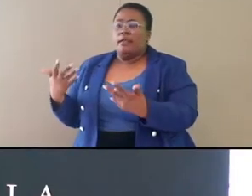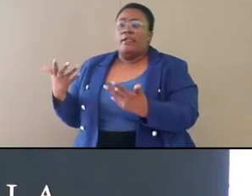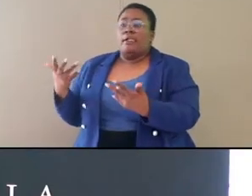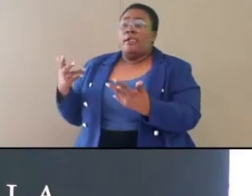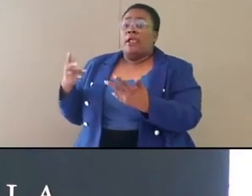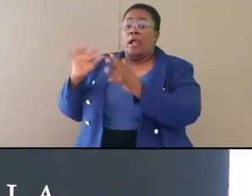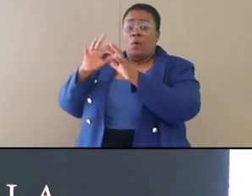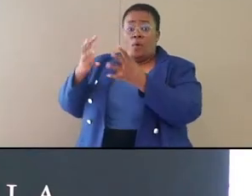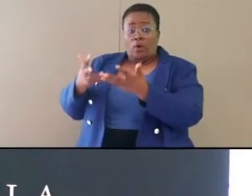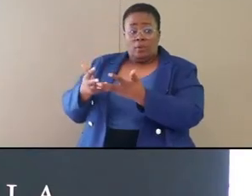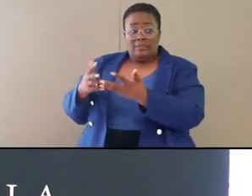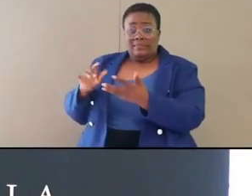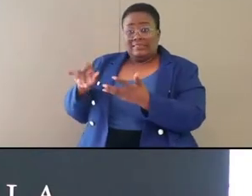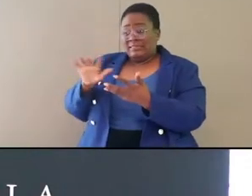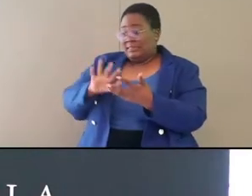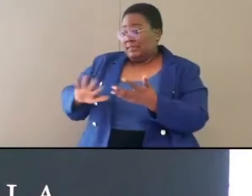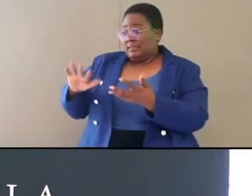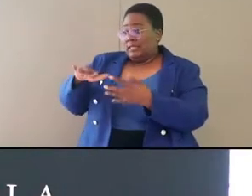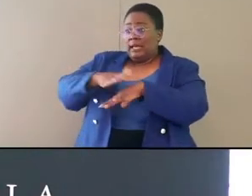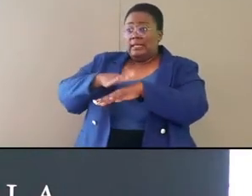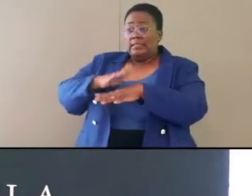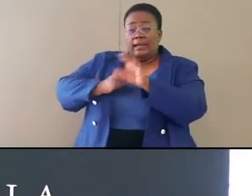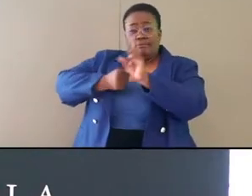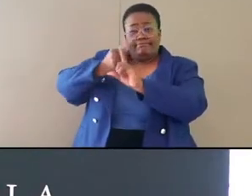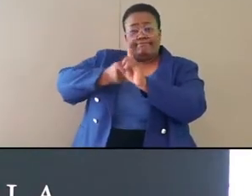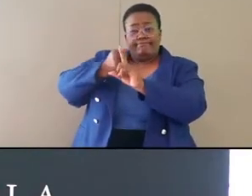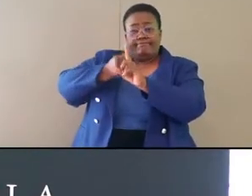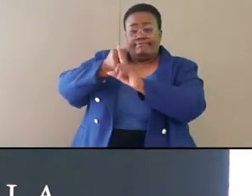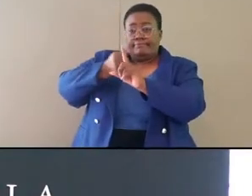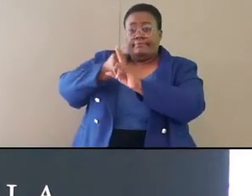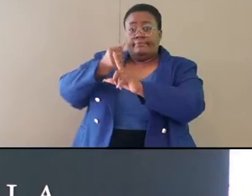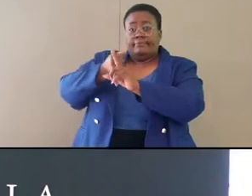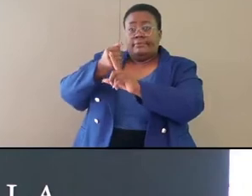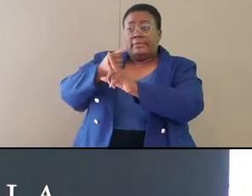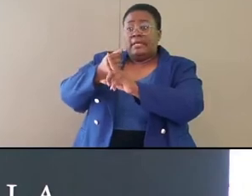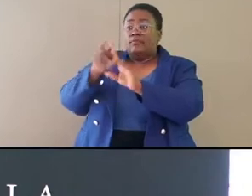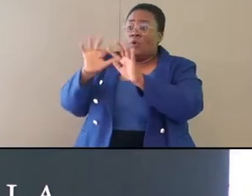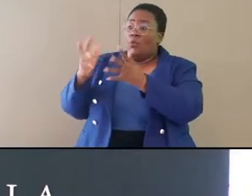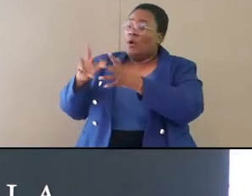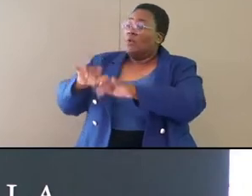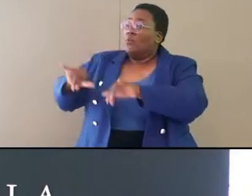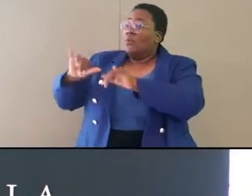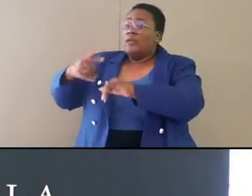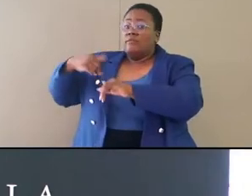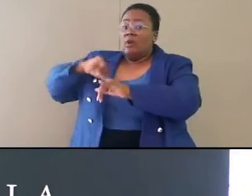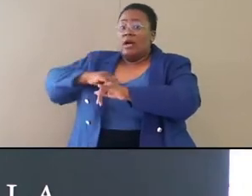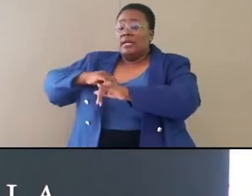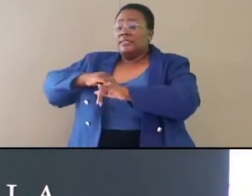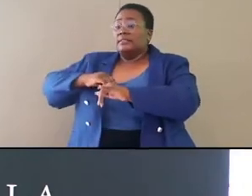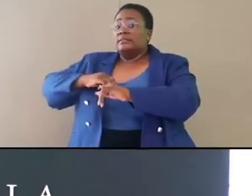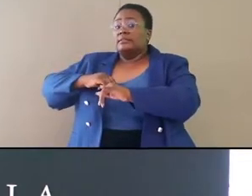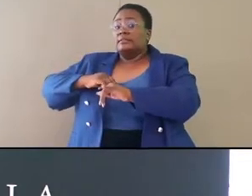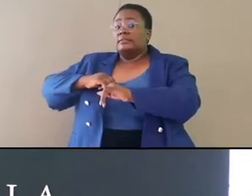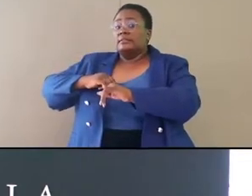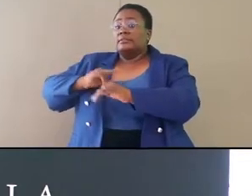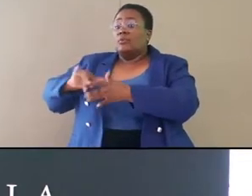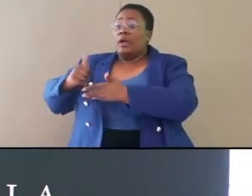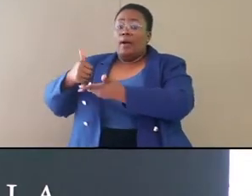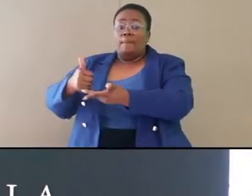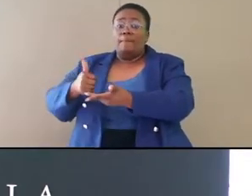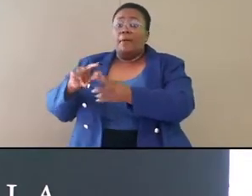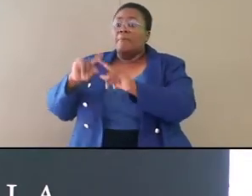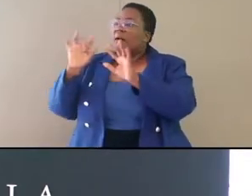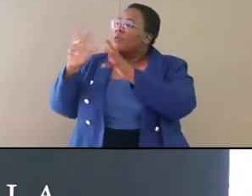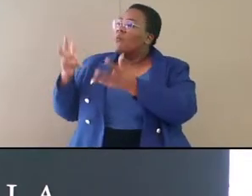during our time of liberation struggle, the world was waiting for us and it was helping us. The world can't be bothered with us right now.